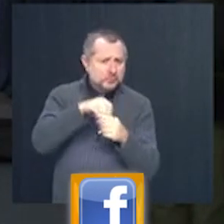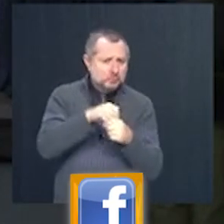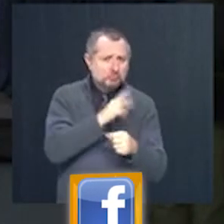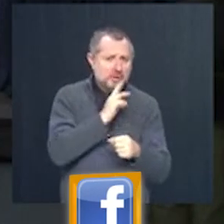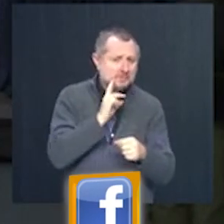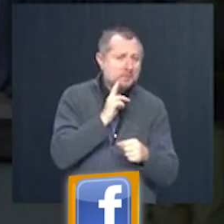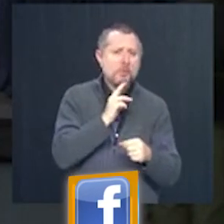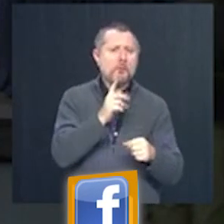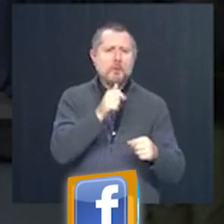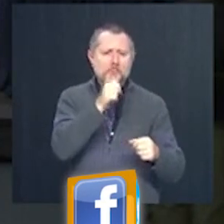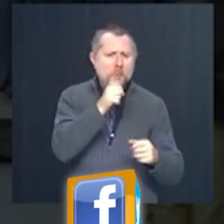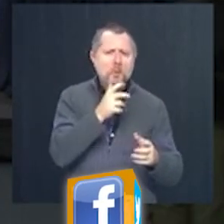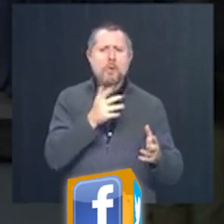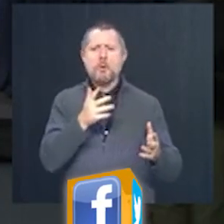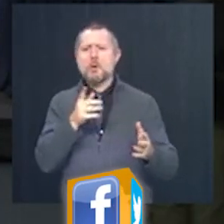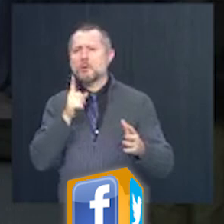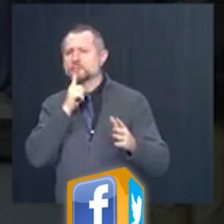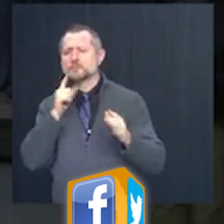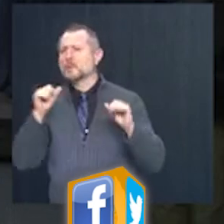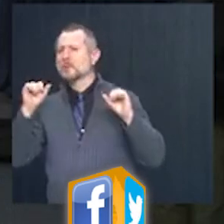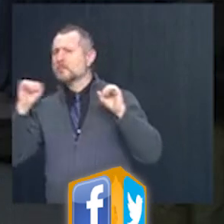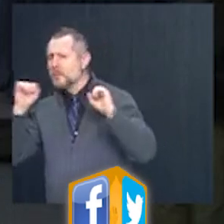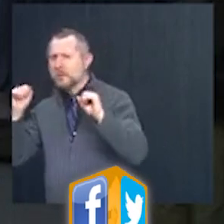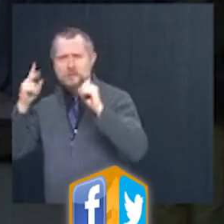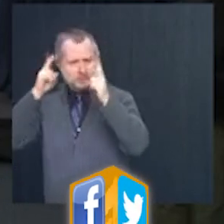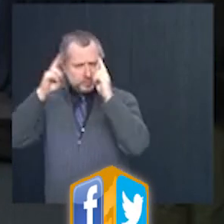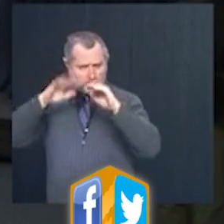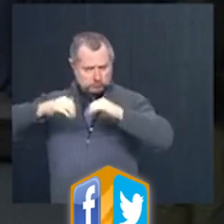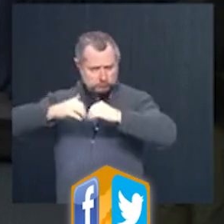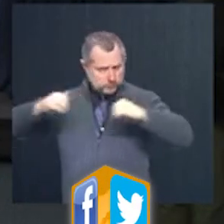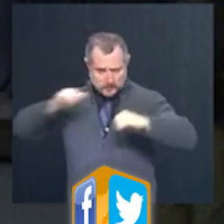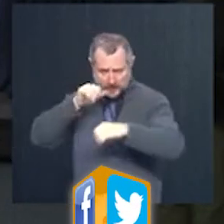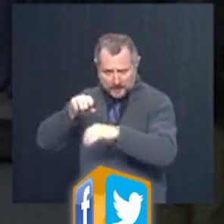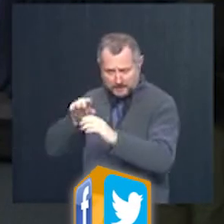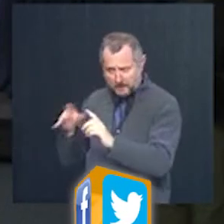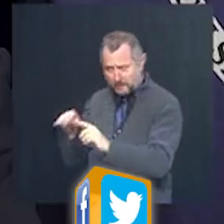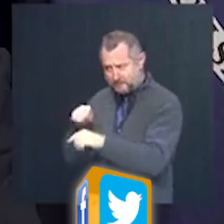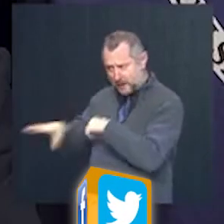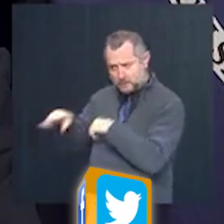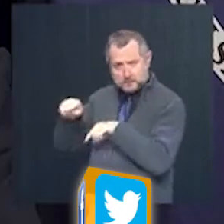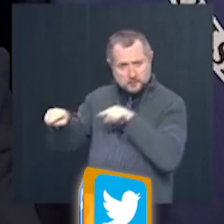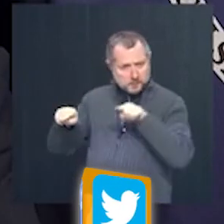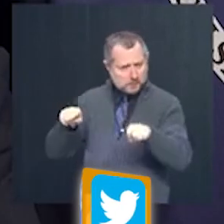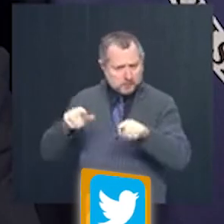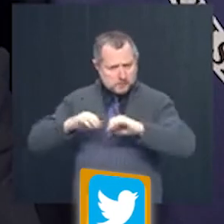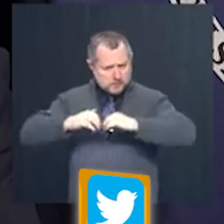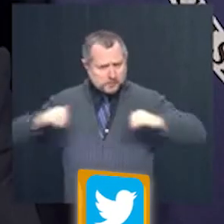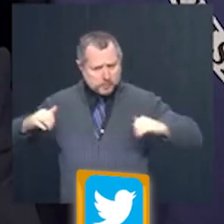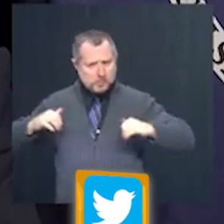go after gyms, hair salons, beauty parlors, nail salons, things like that. This is just indoor